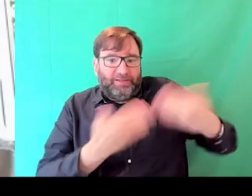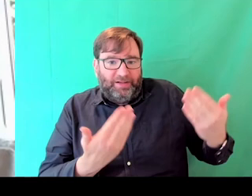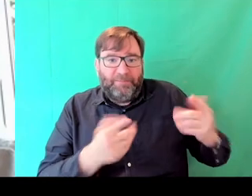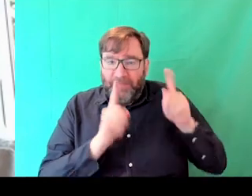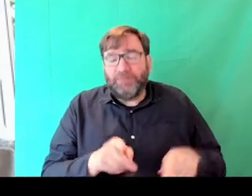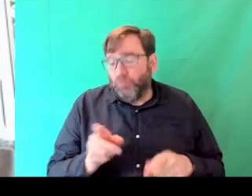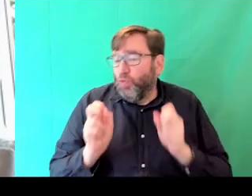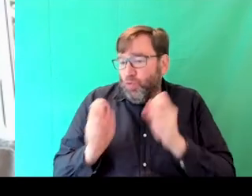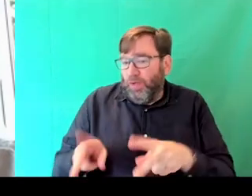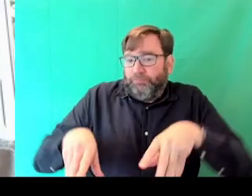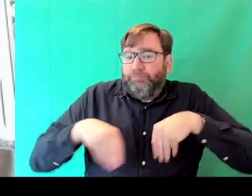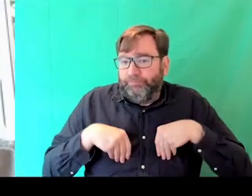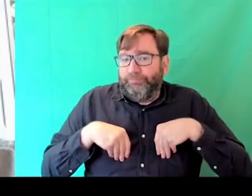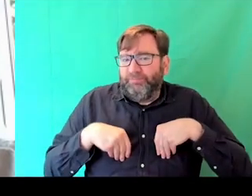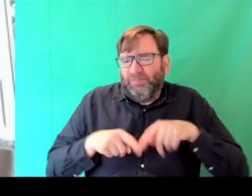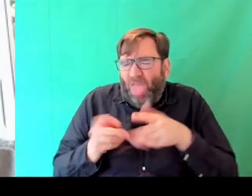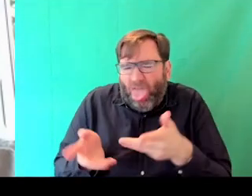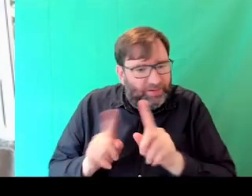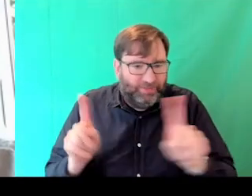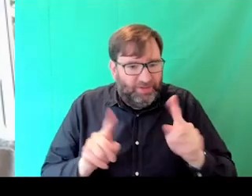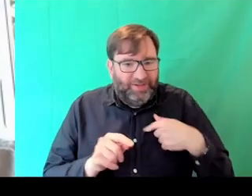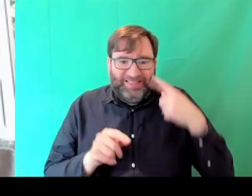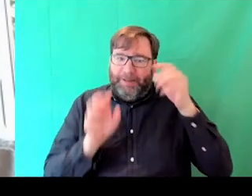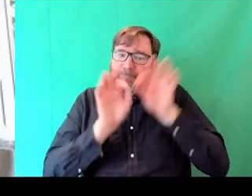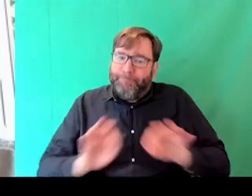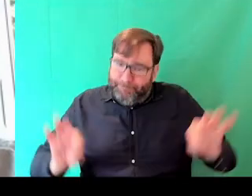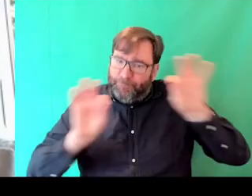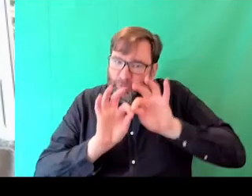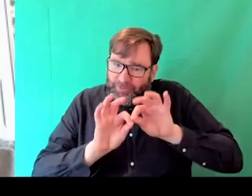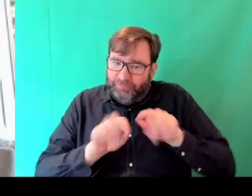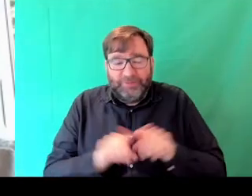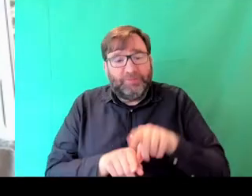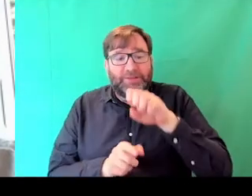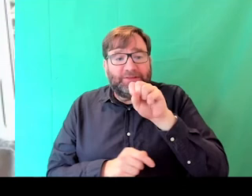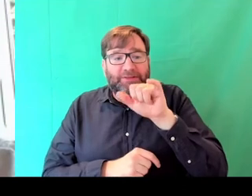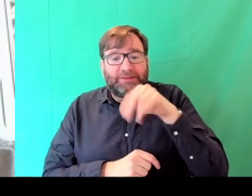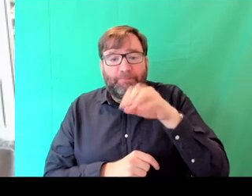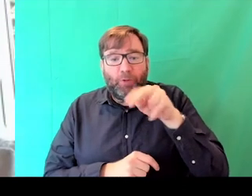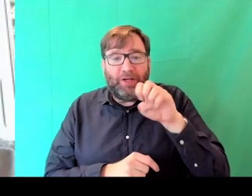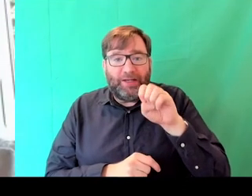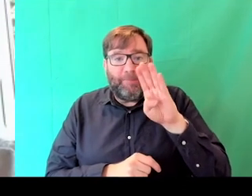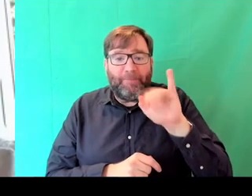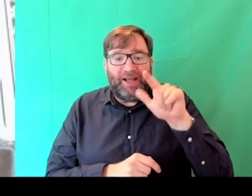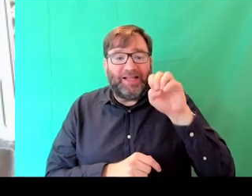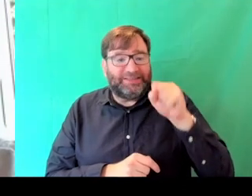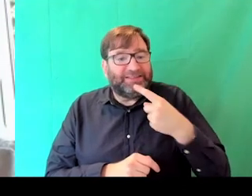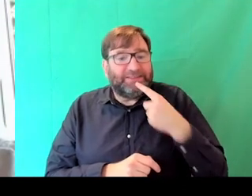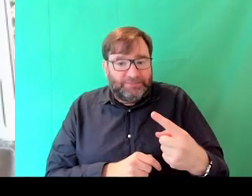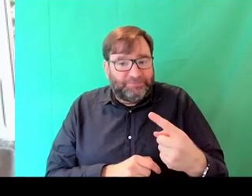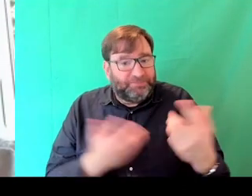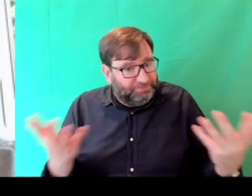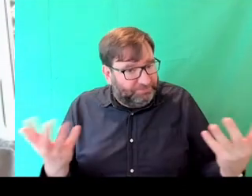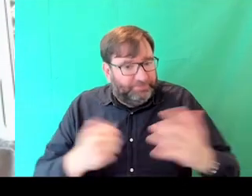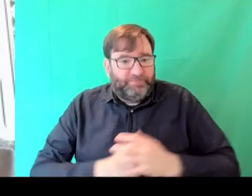Yeah, and I think we're a sports person or anyone in society, I think it's important to reinforce that